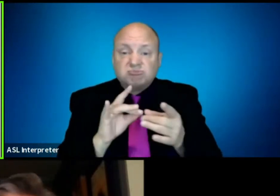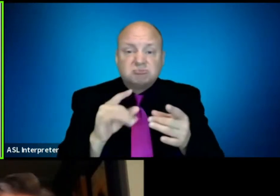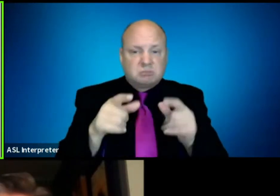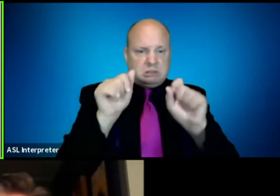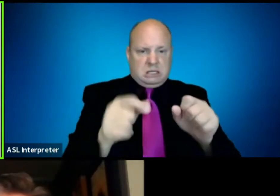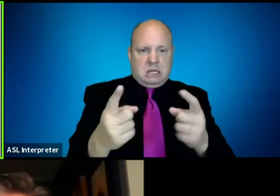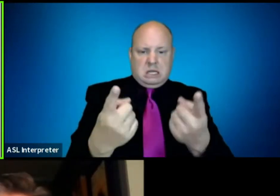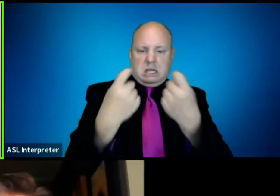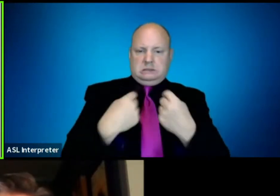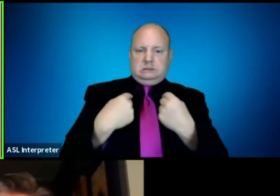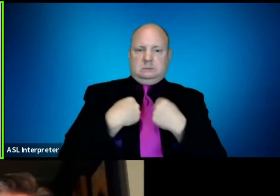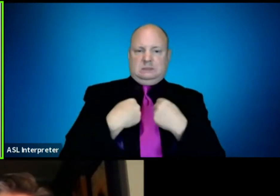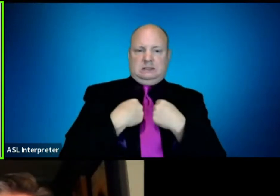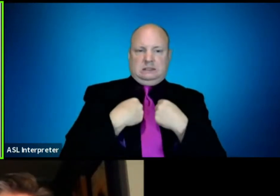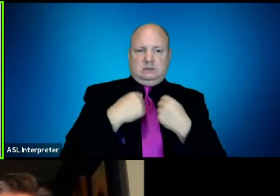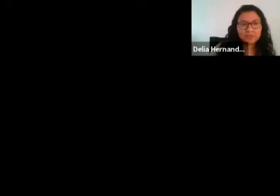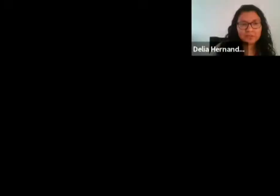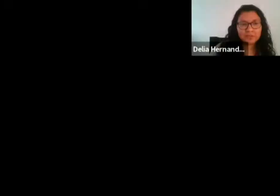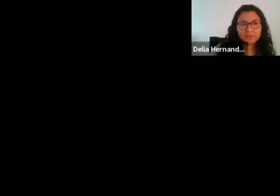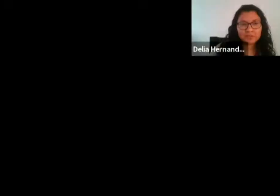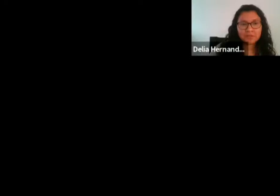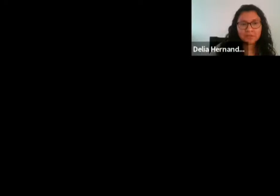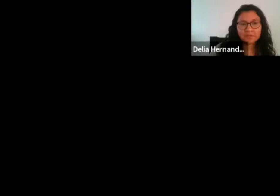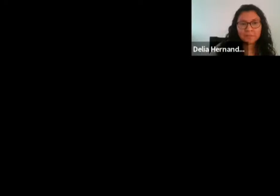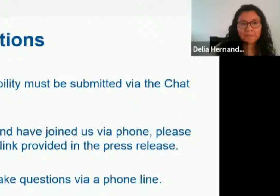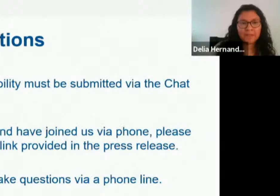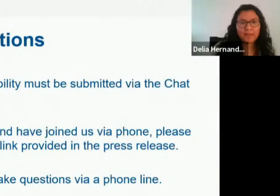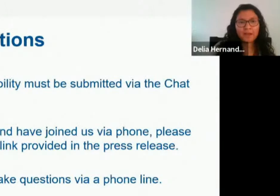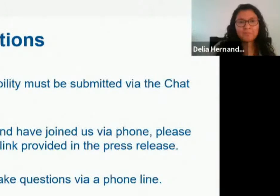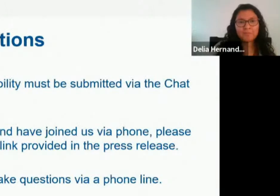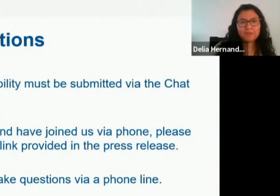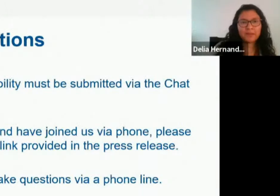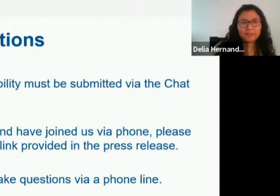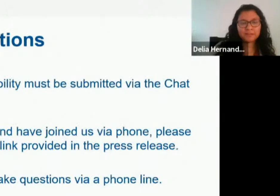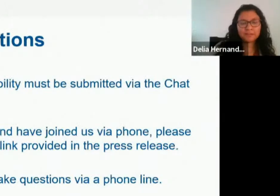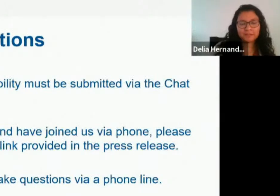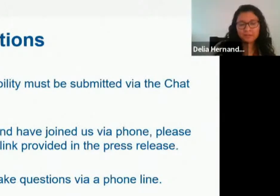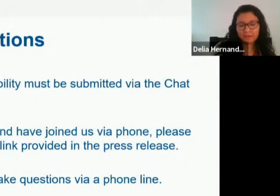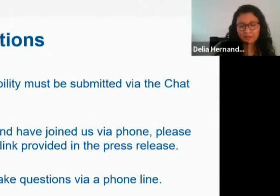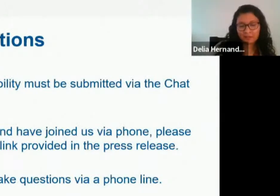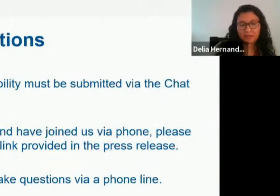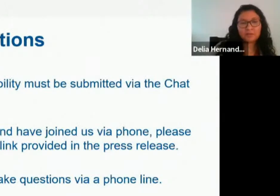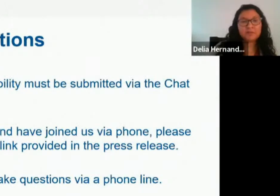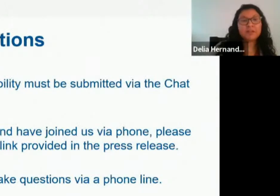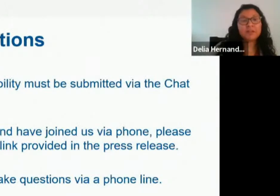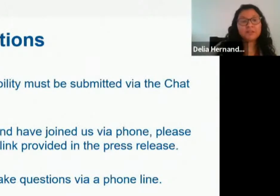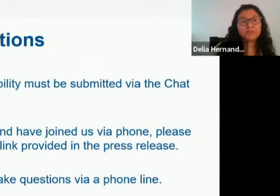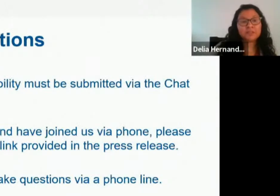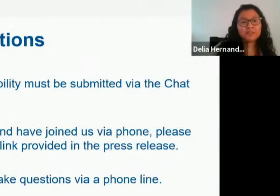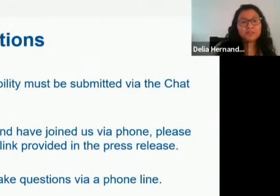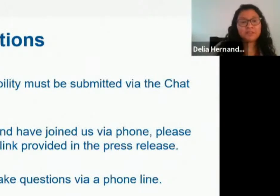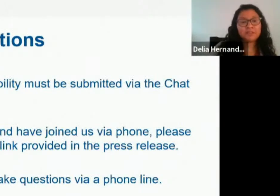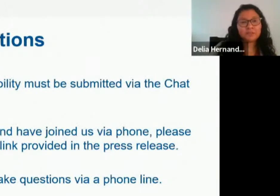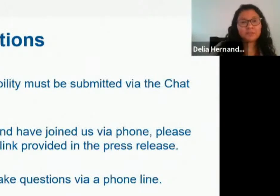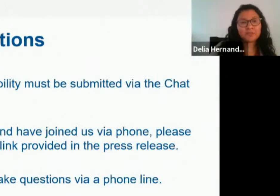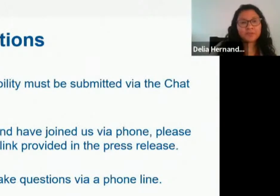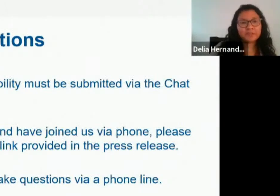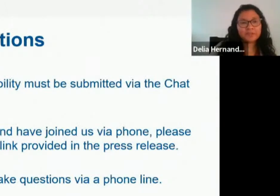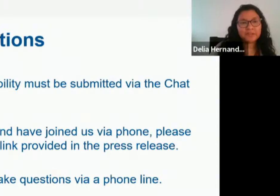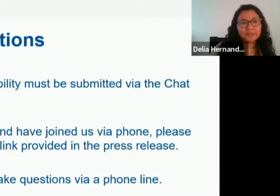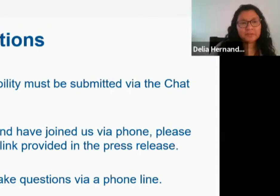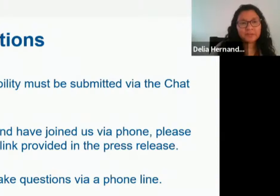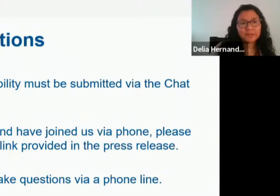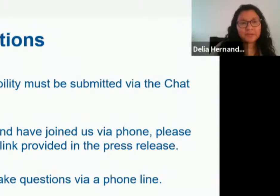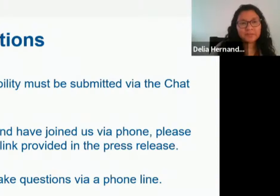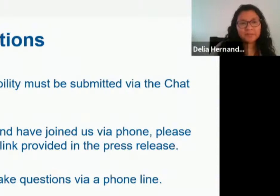Hernandez, in the chat, and I will get to those. Up next, and here's the full